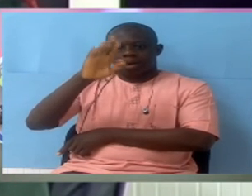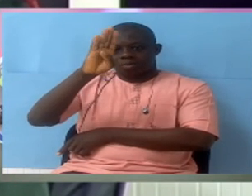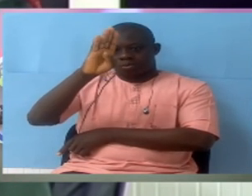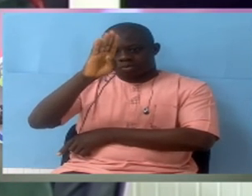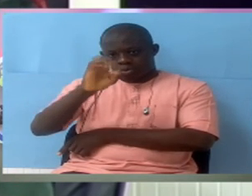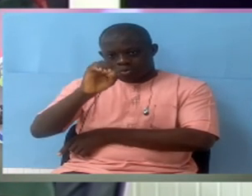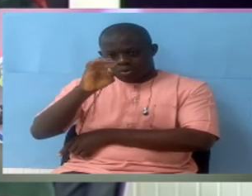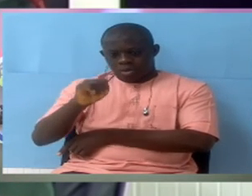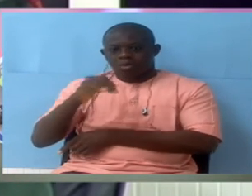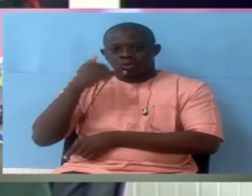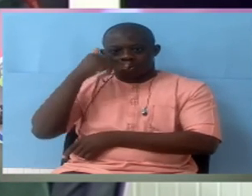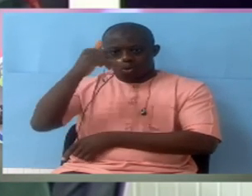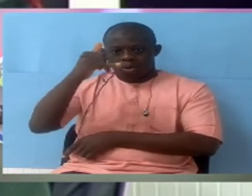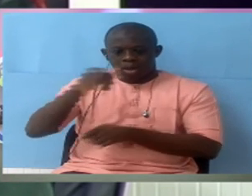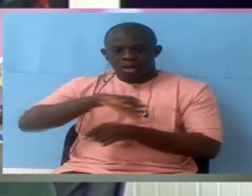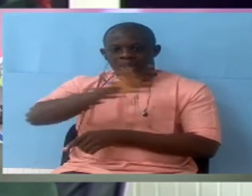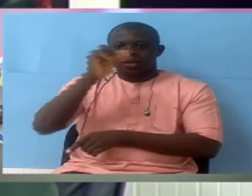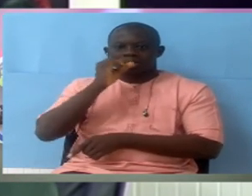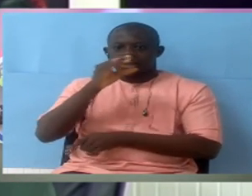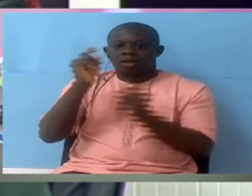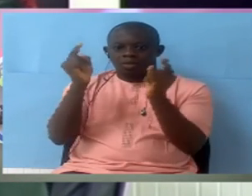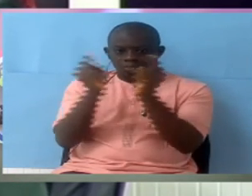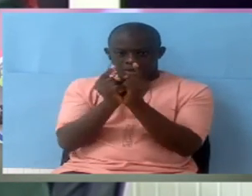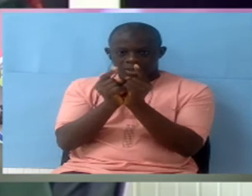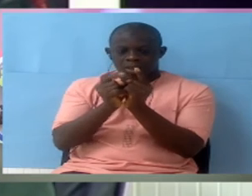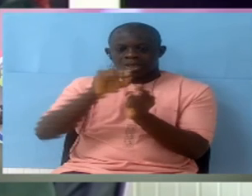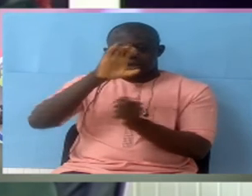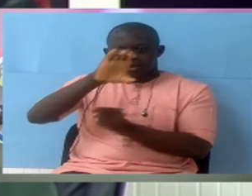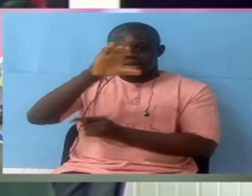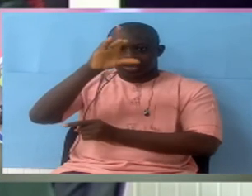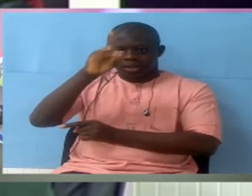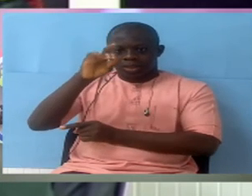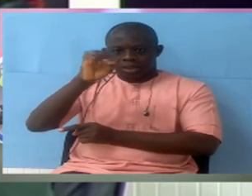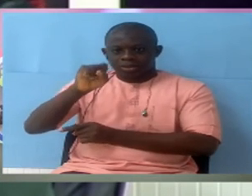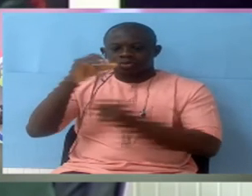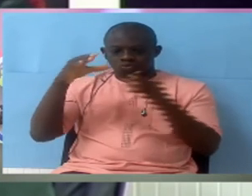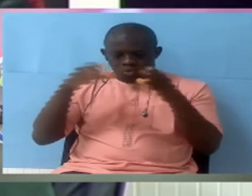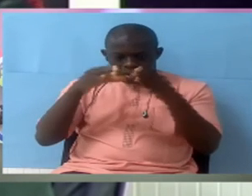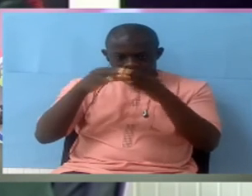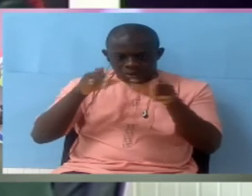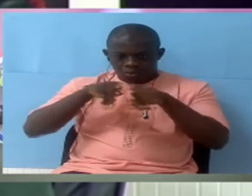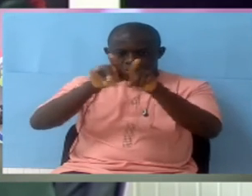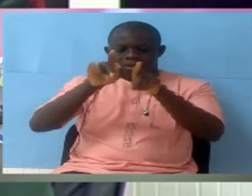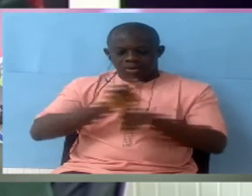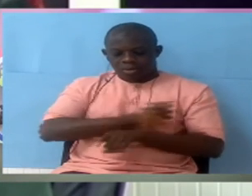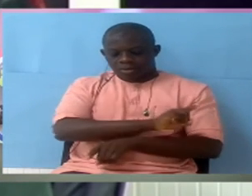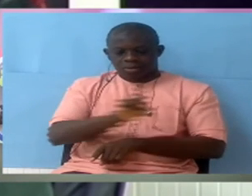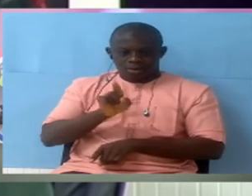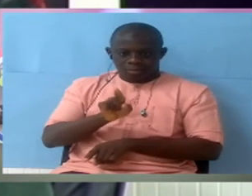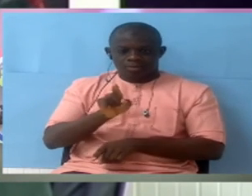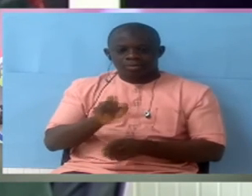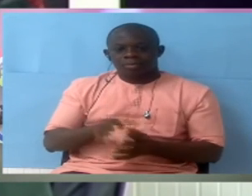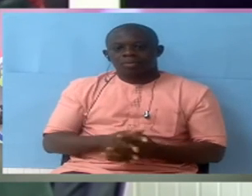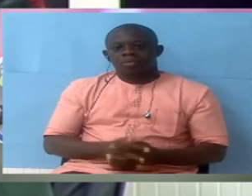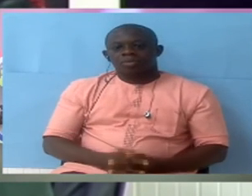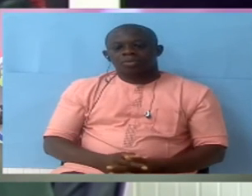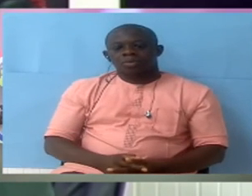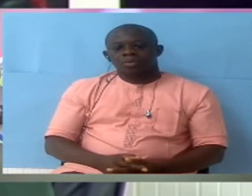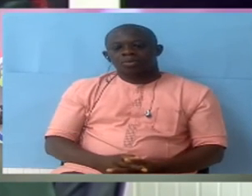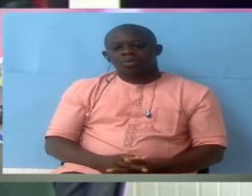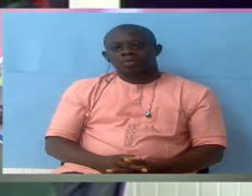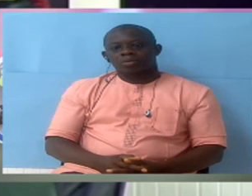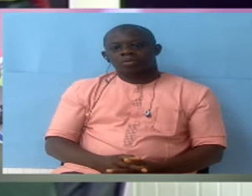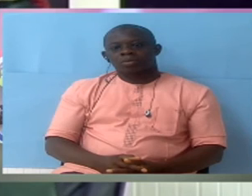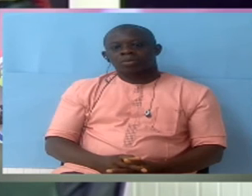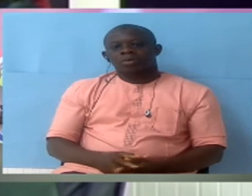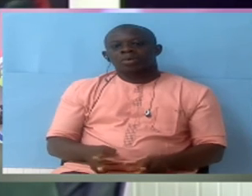telephone. That I should meet the CDS with them. Ne dama wara gisse ak CDS ak ñom. With the no